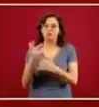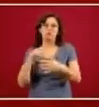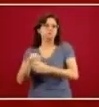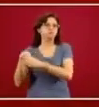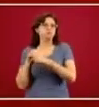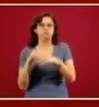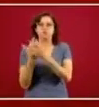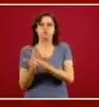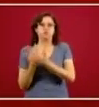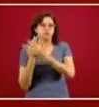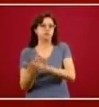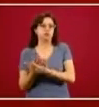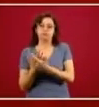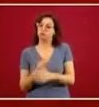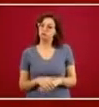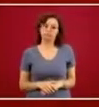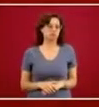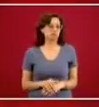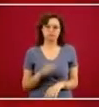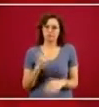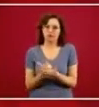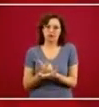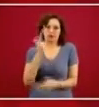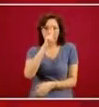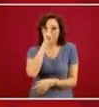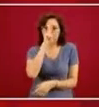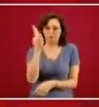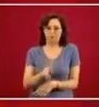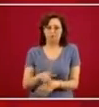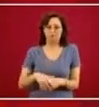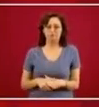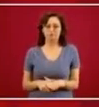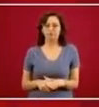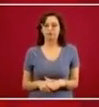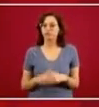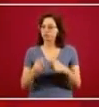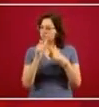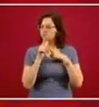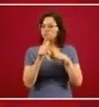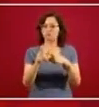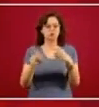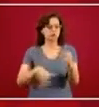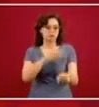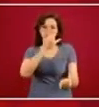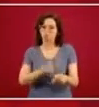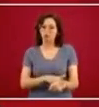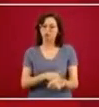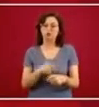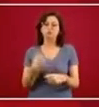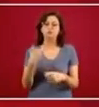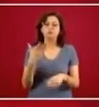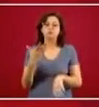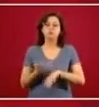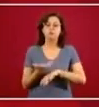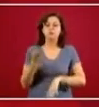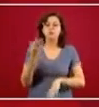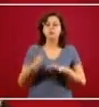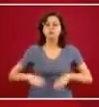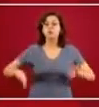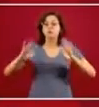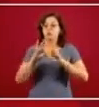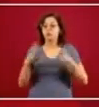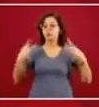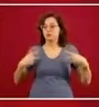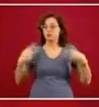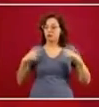less availability of transportation, the more people together at once in a train or in a bus. So there are no